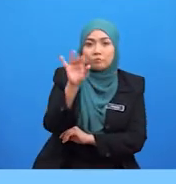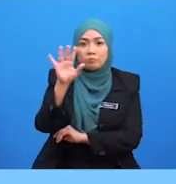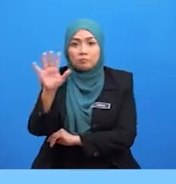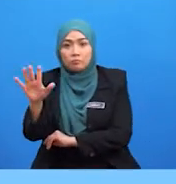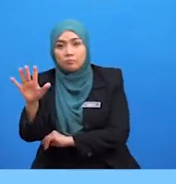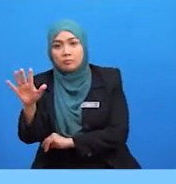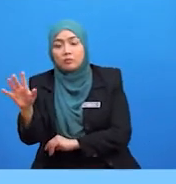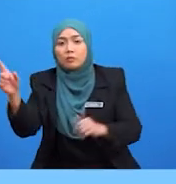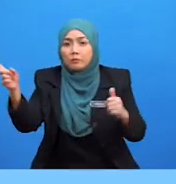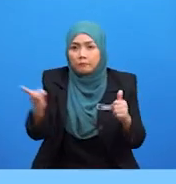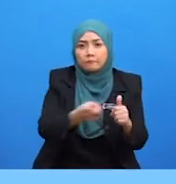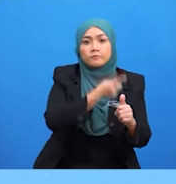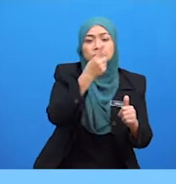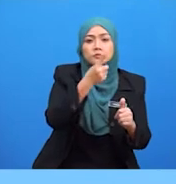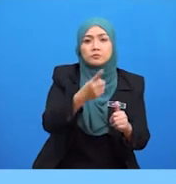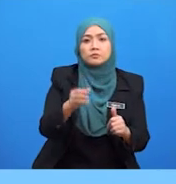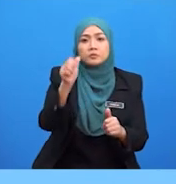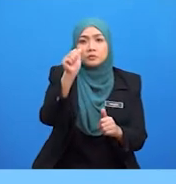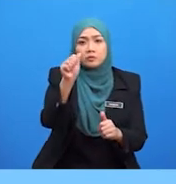very first automobile.